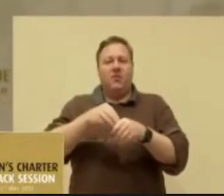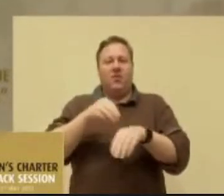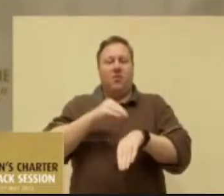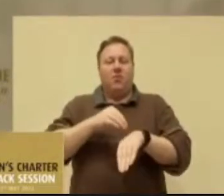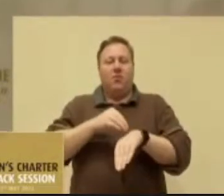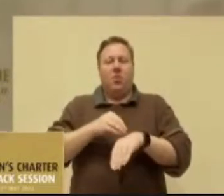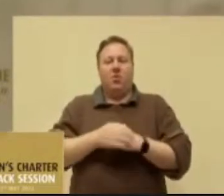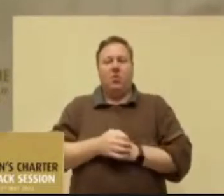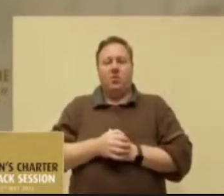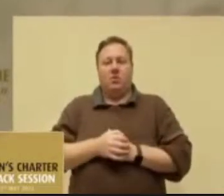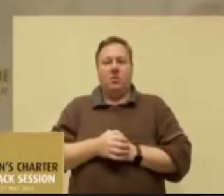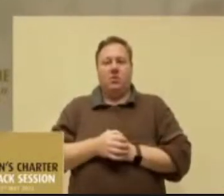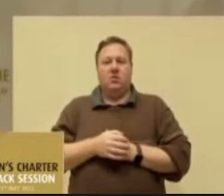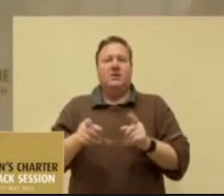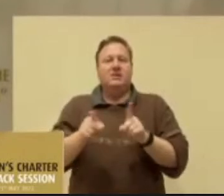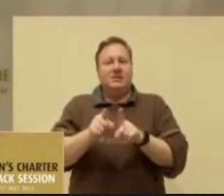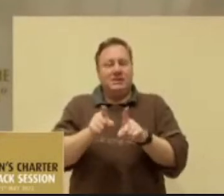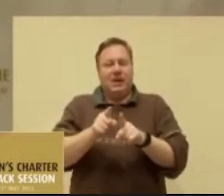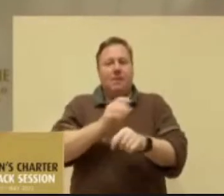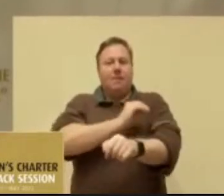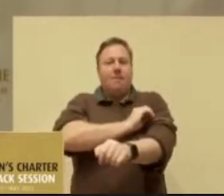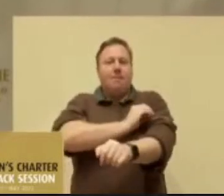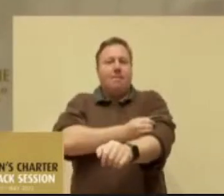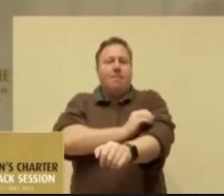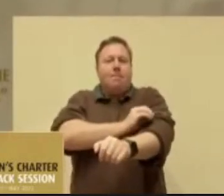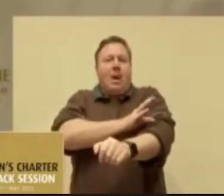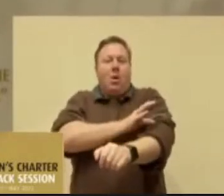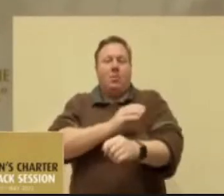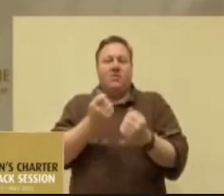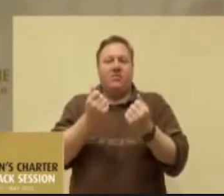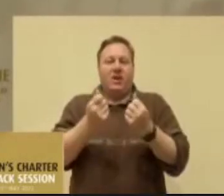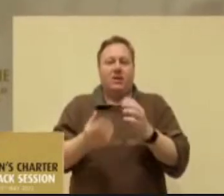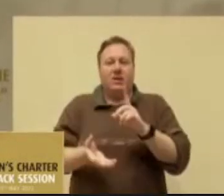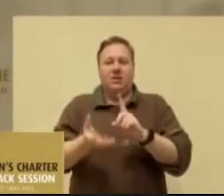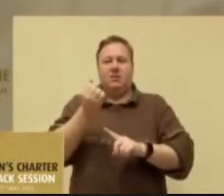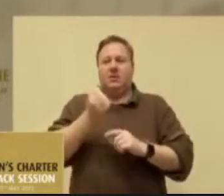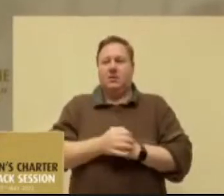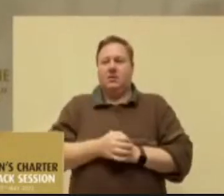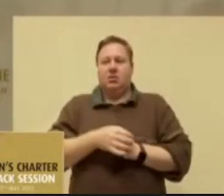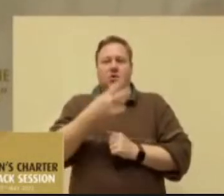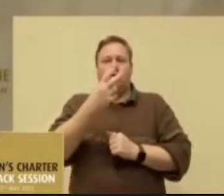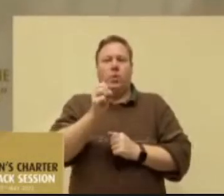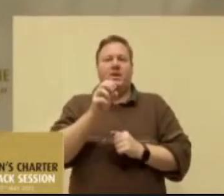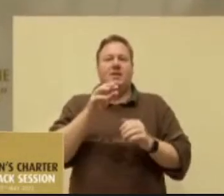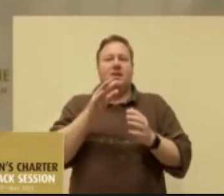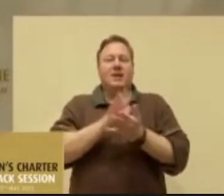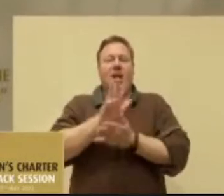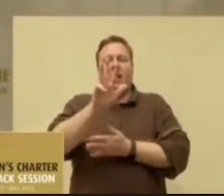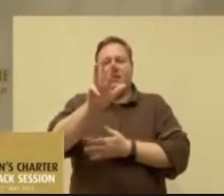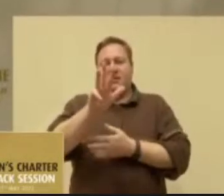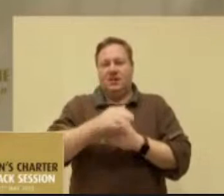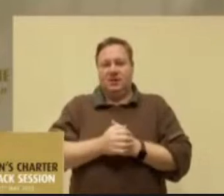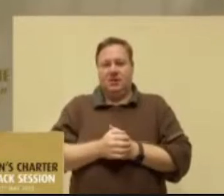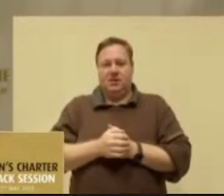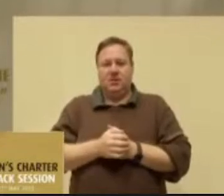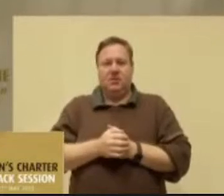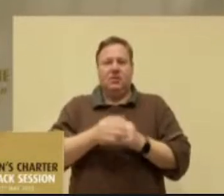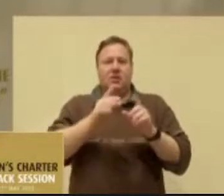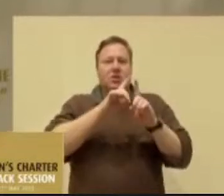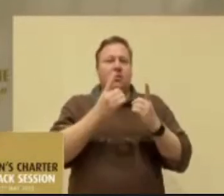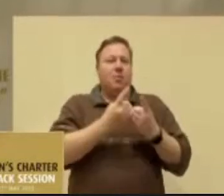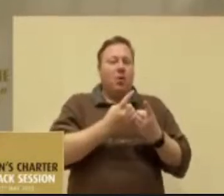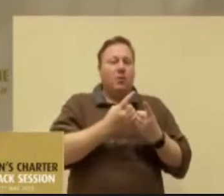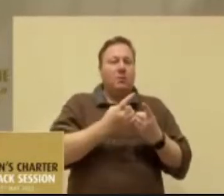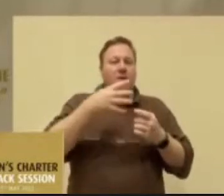empowerment employment fund as indicated in 2019 the department in partnership with proudly south